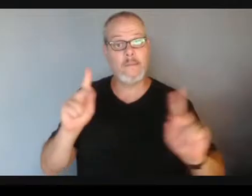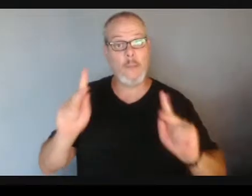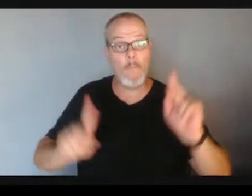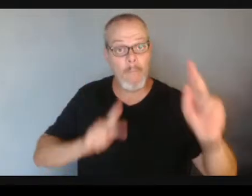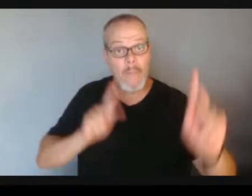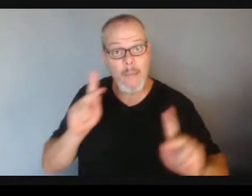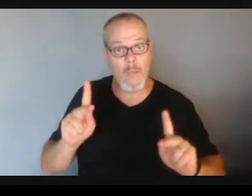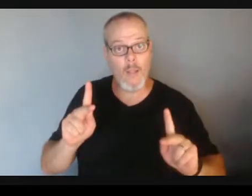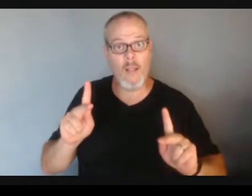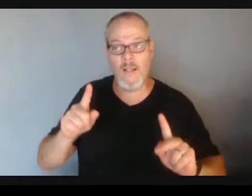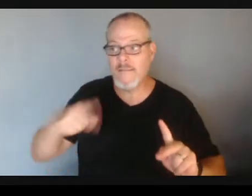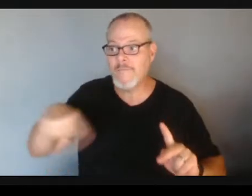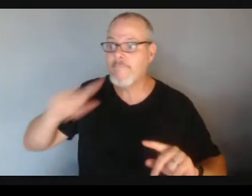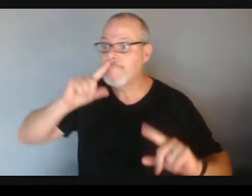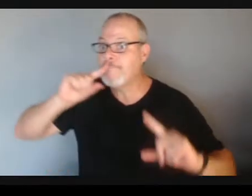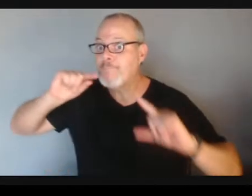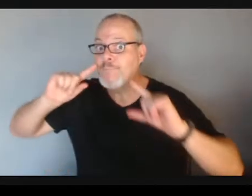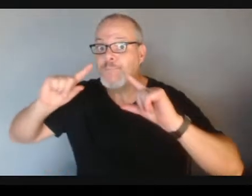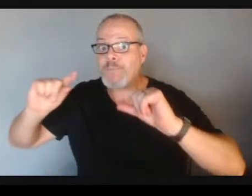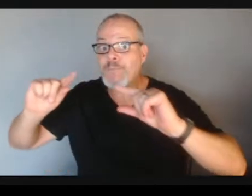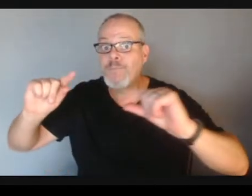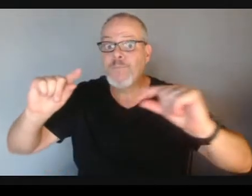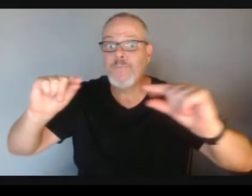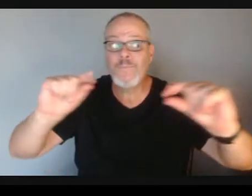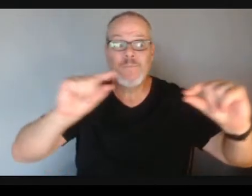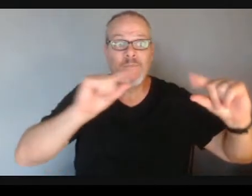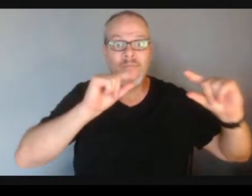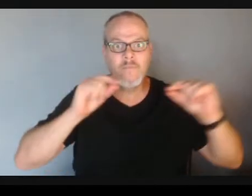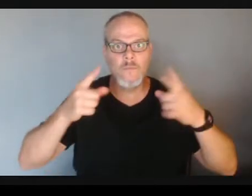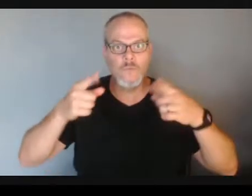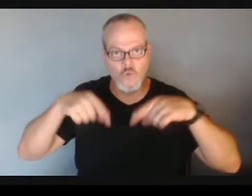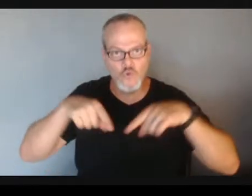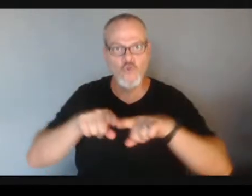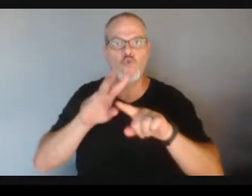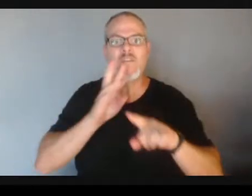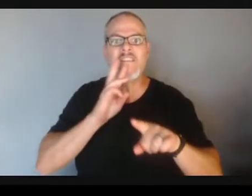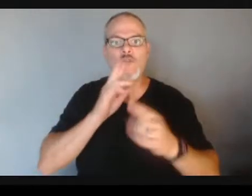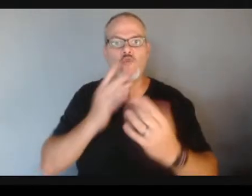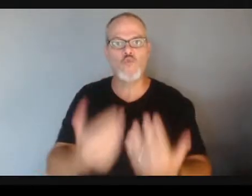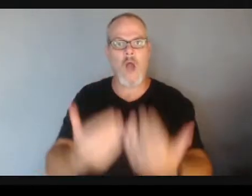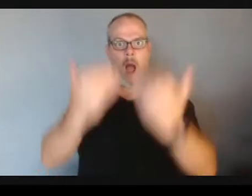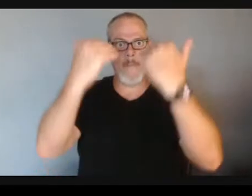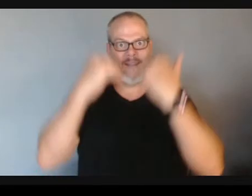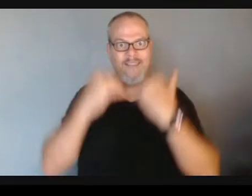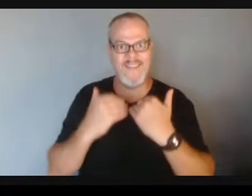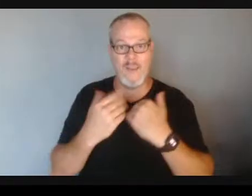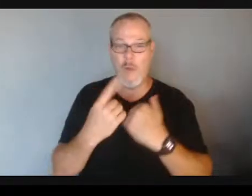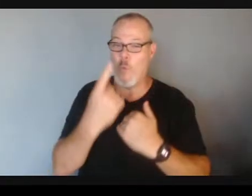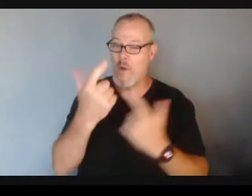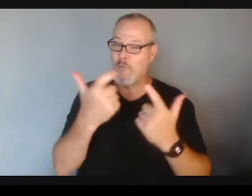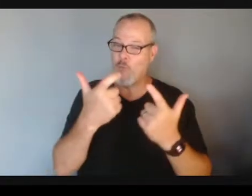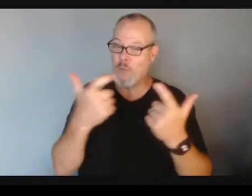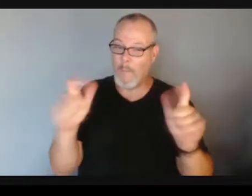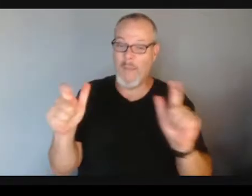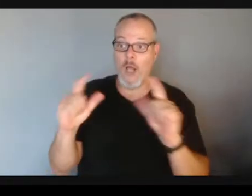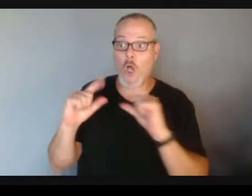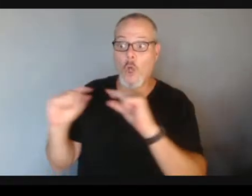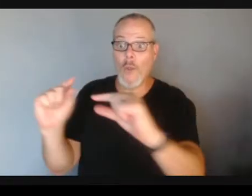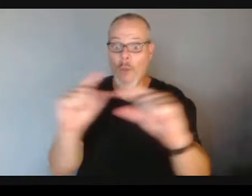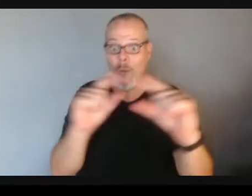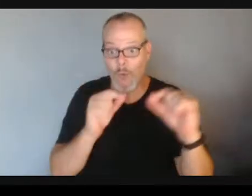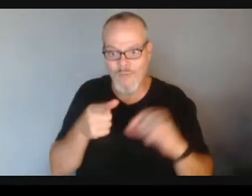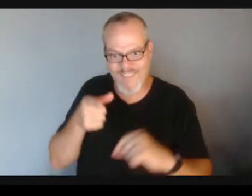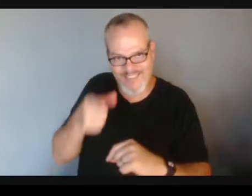way of spreading information during the tsunami. And one of the big ones I want to harp on here is this